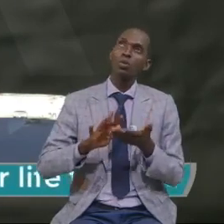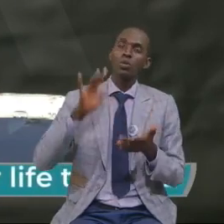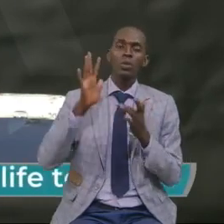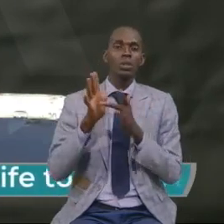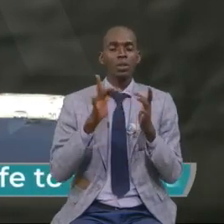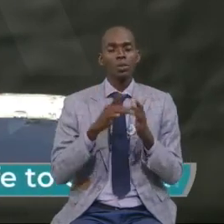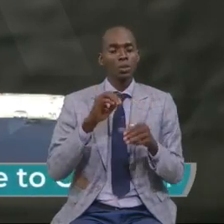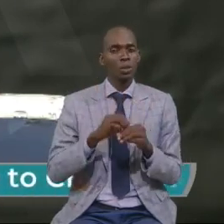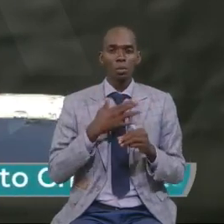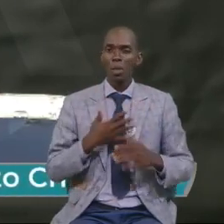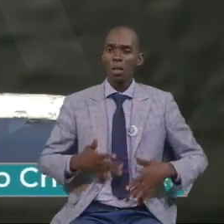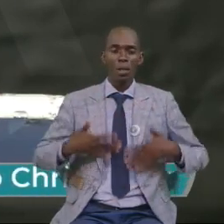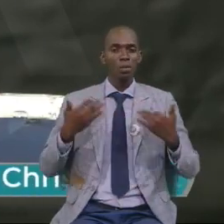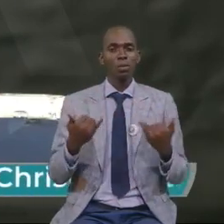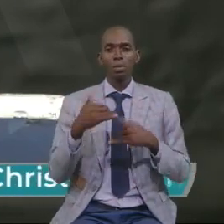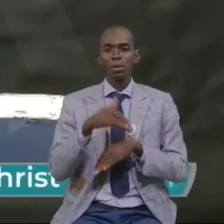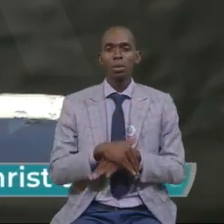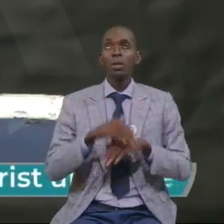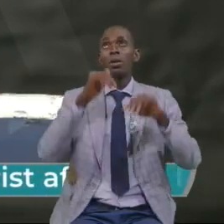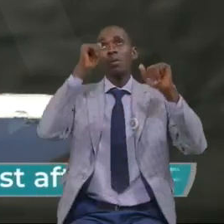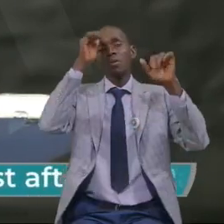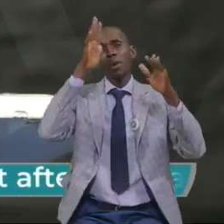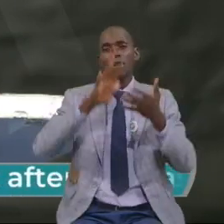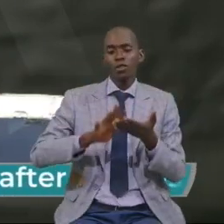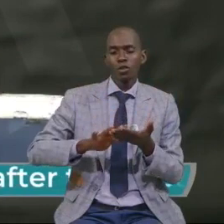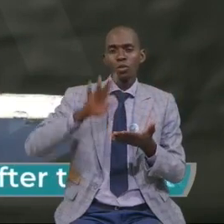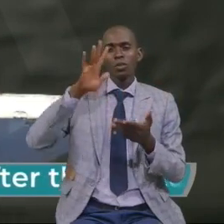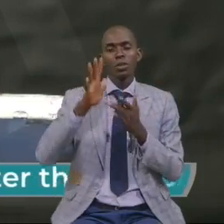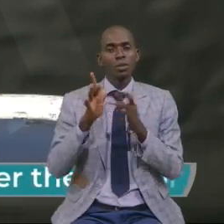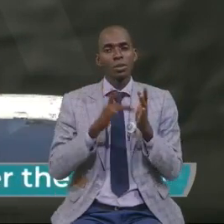Father, glorify Jesus in my life tonight.